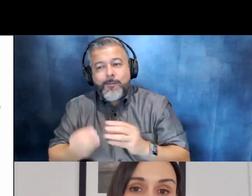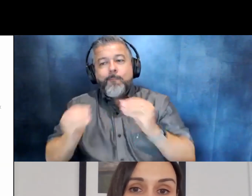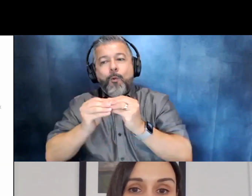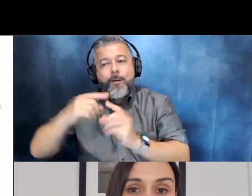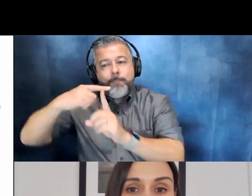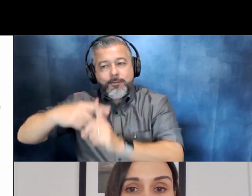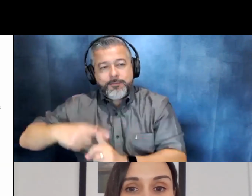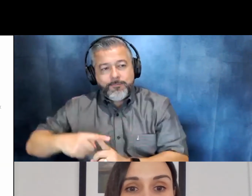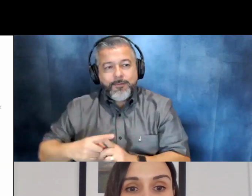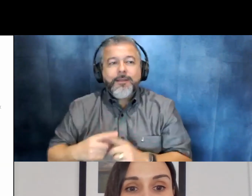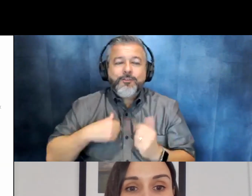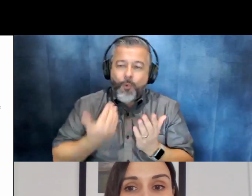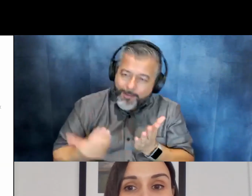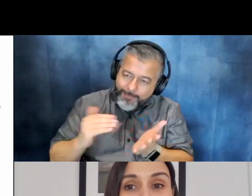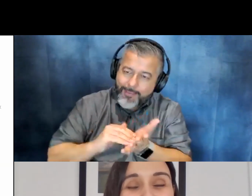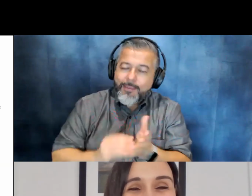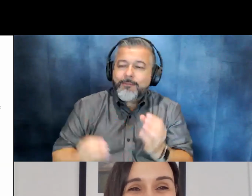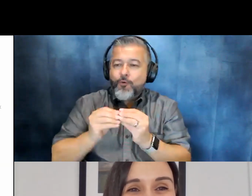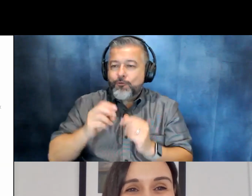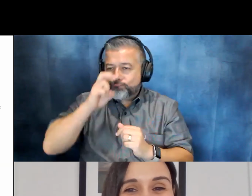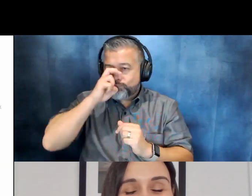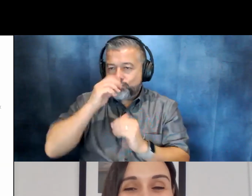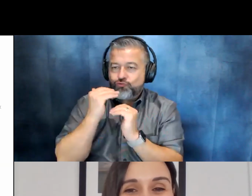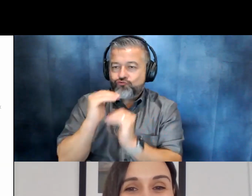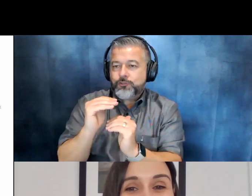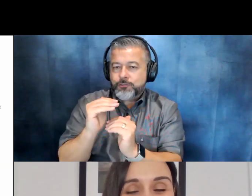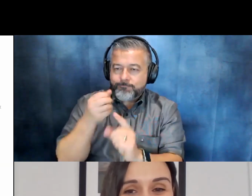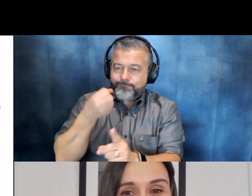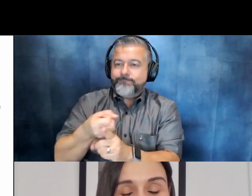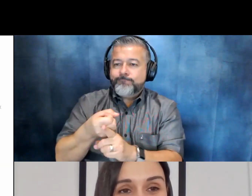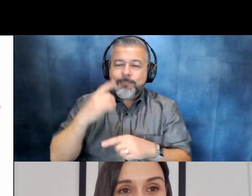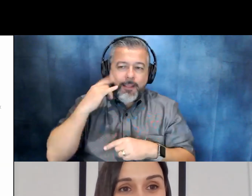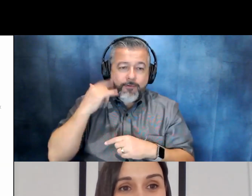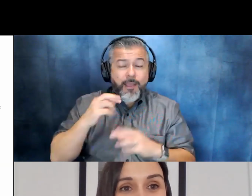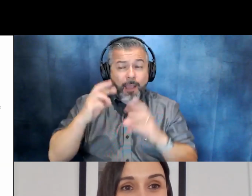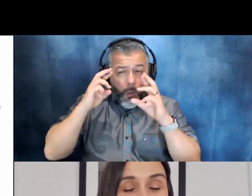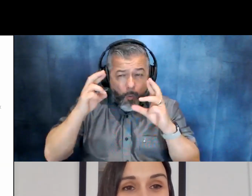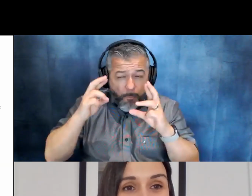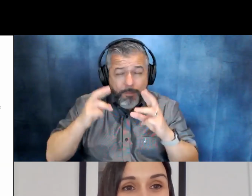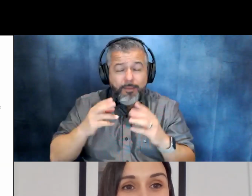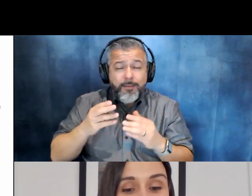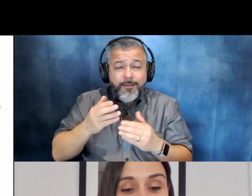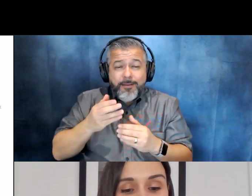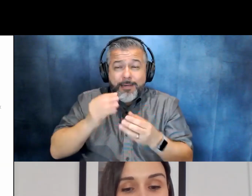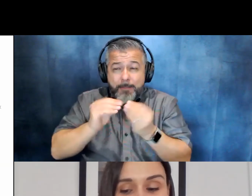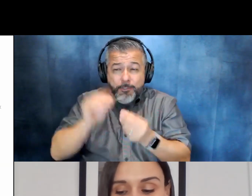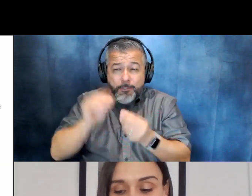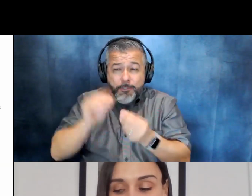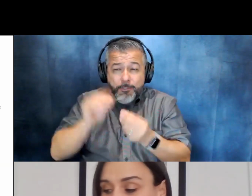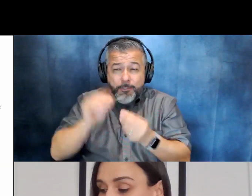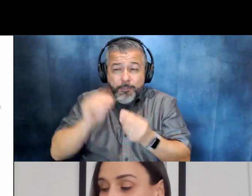being imposed again, and hopefully they will be taking place quickly enough to attack this third